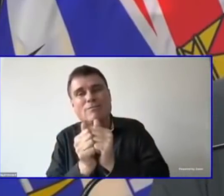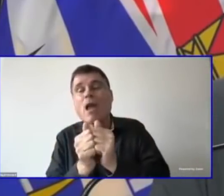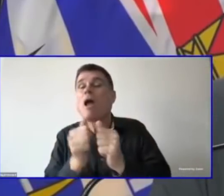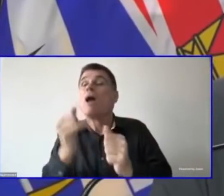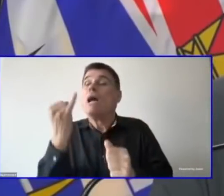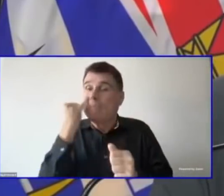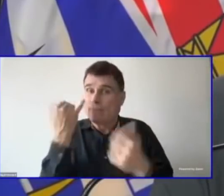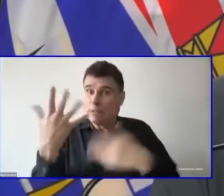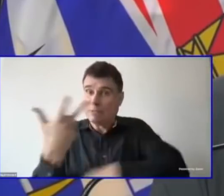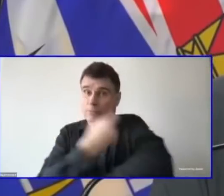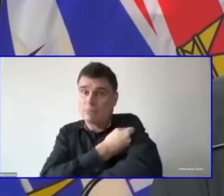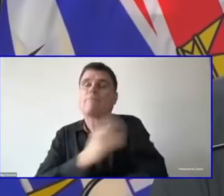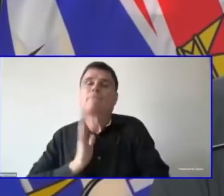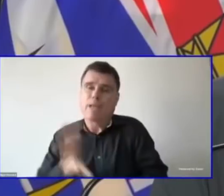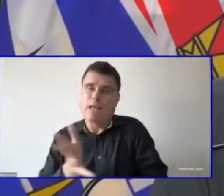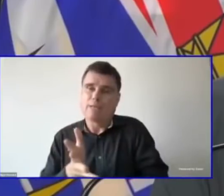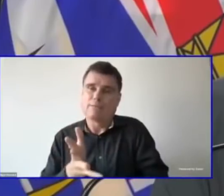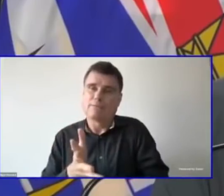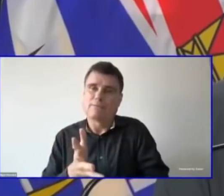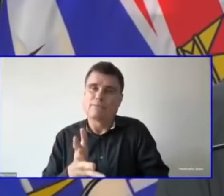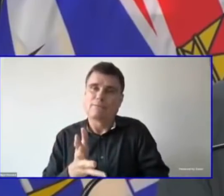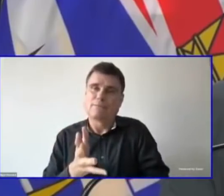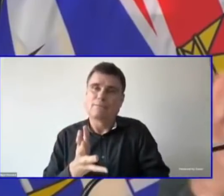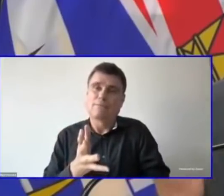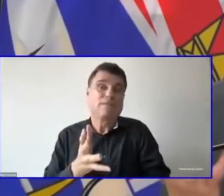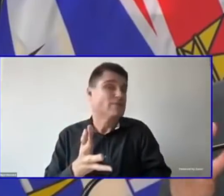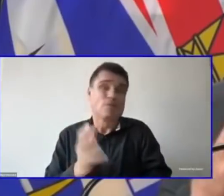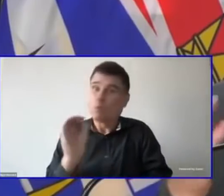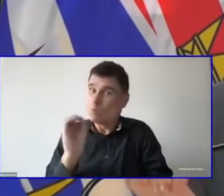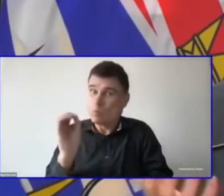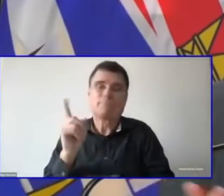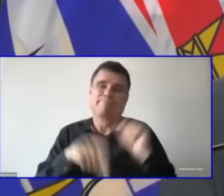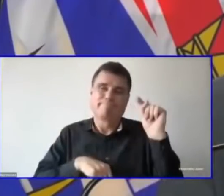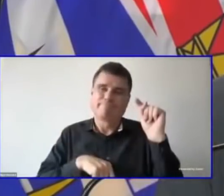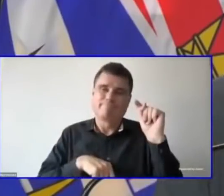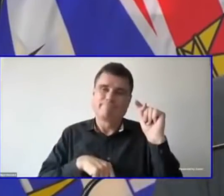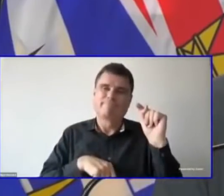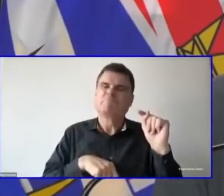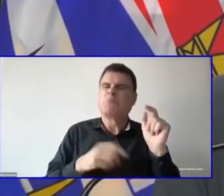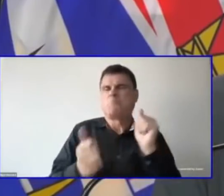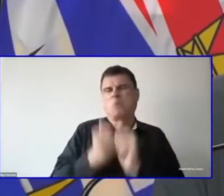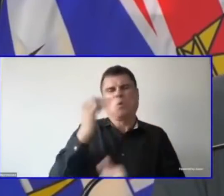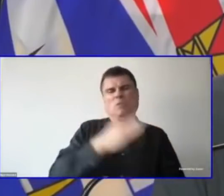are vaccinated because they recognize the importance of protecting themselves in their workplace.